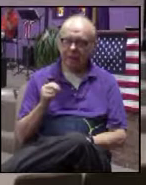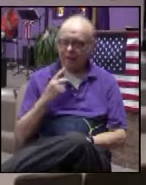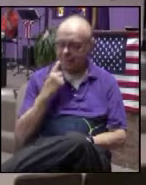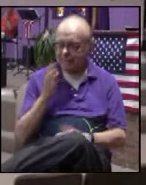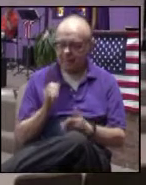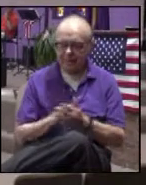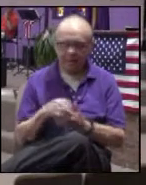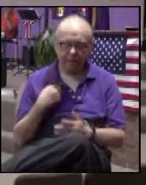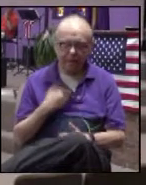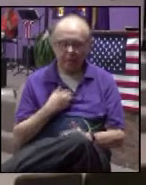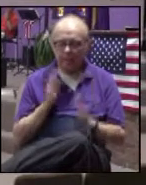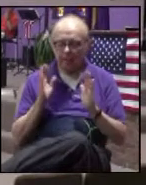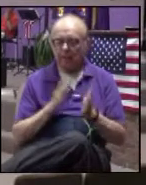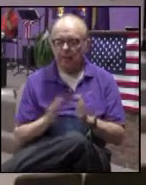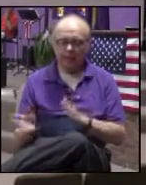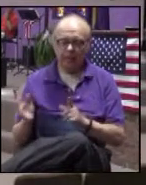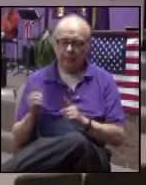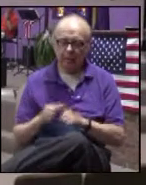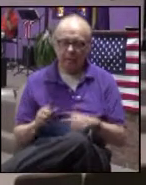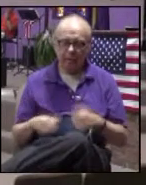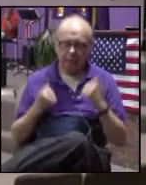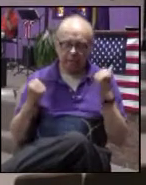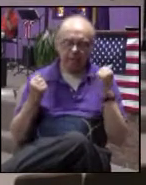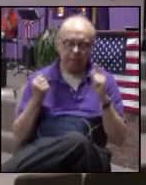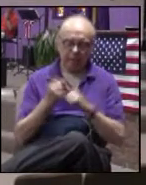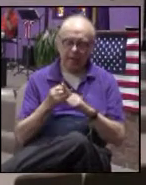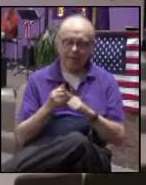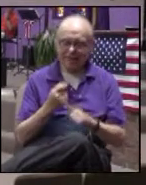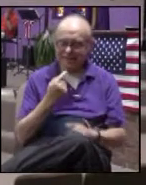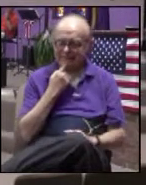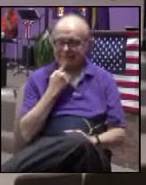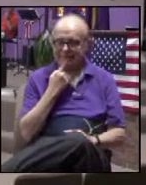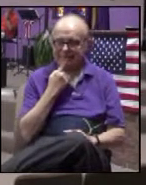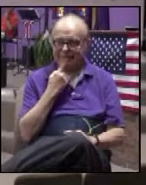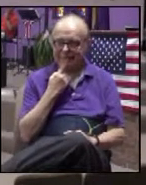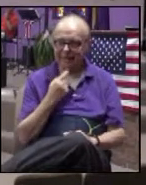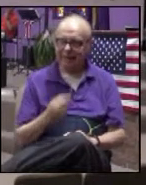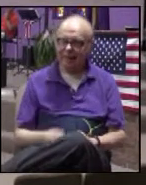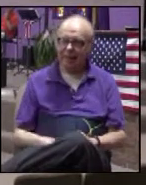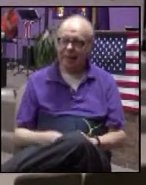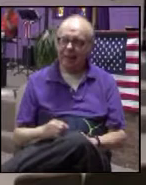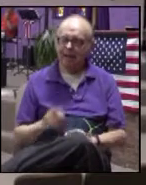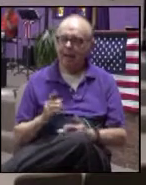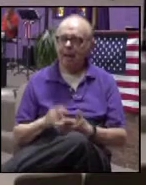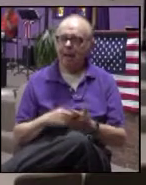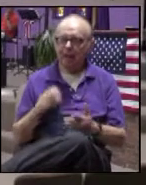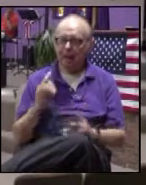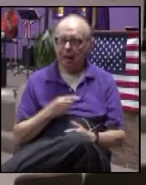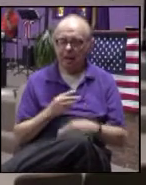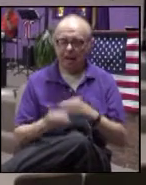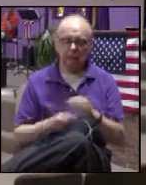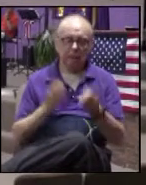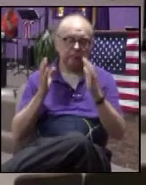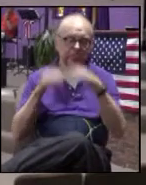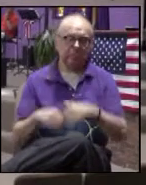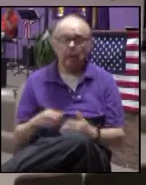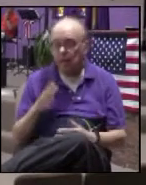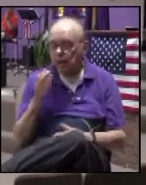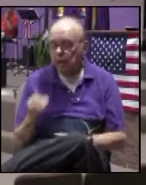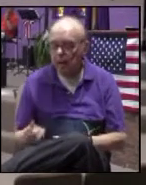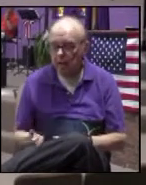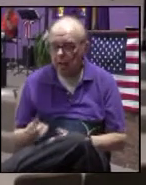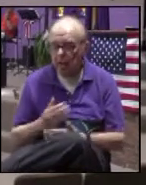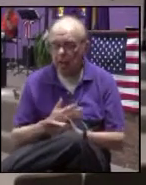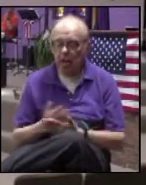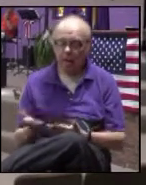We all have a great plan until life punches us right in the teeth. And then sometimes our world falls apart because things